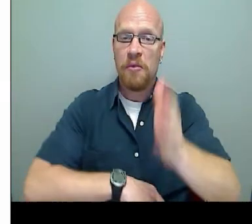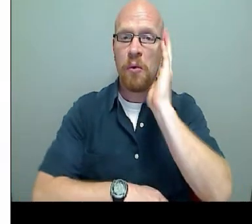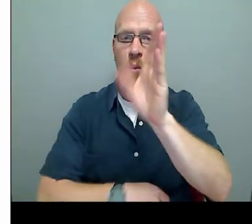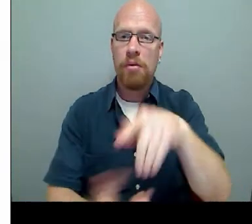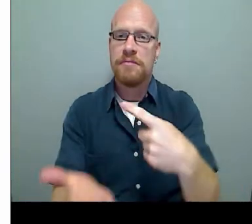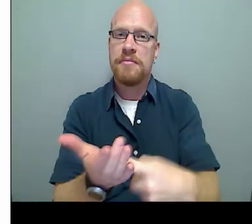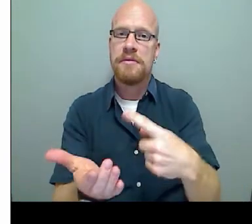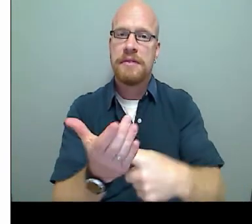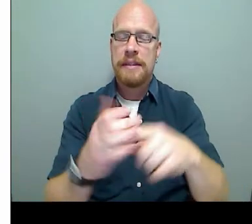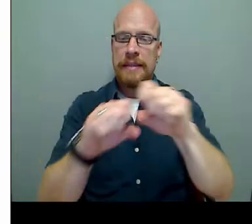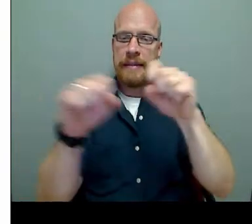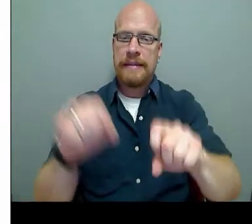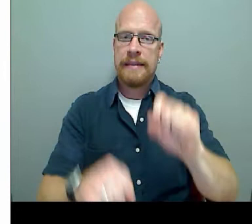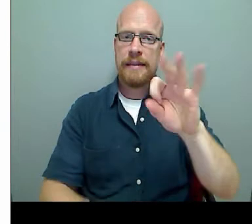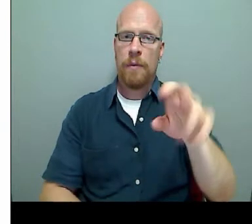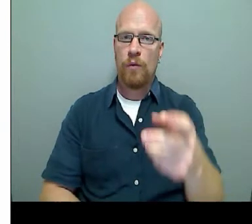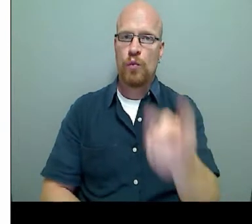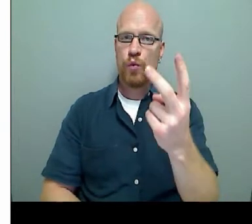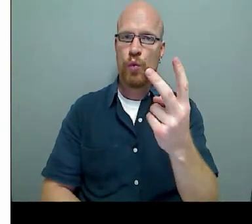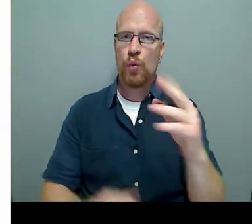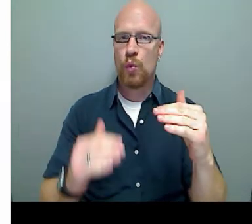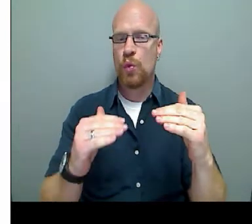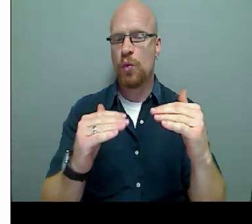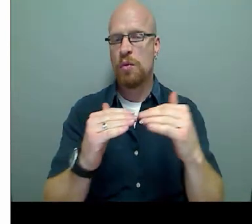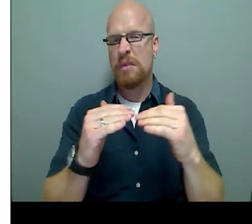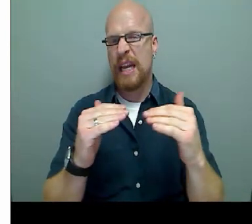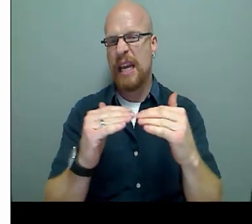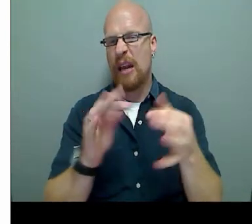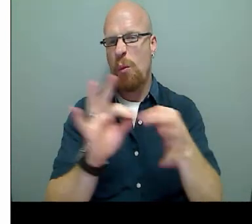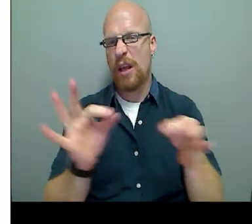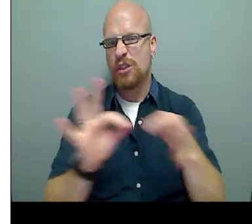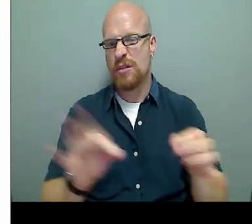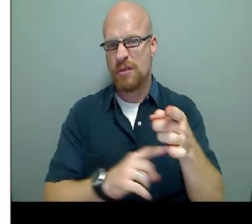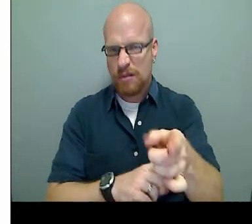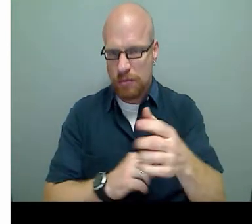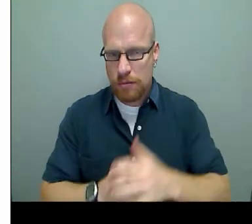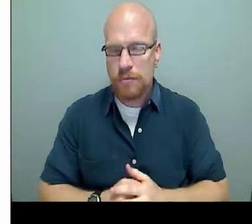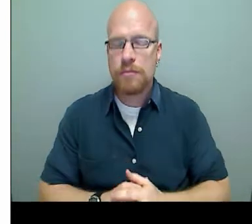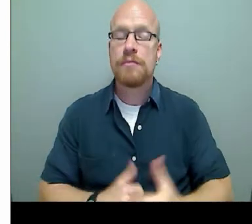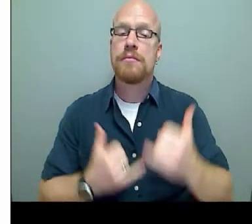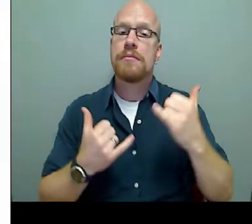Hello. Today we're going to talk about systems of two equations.